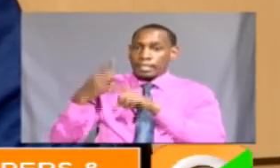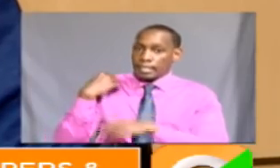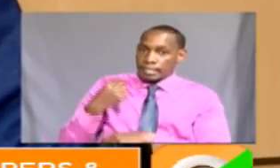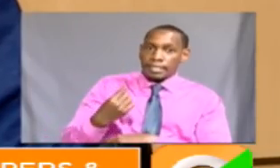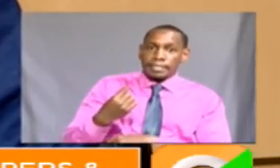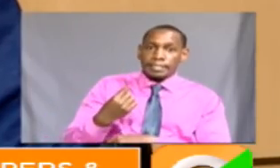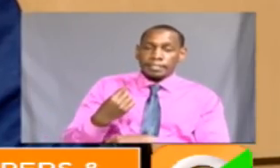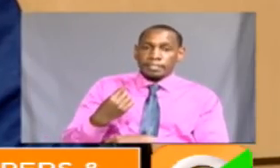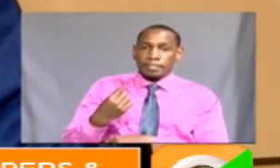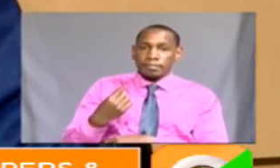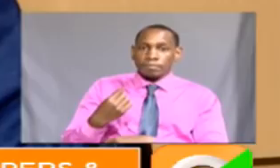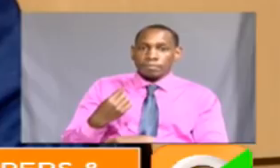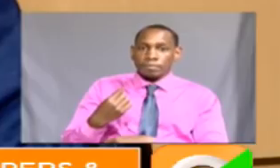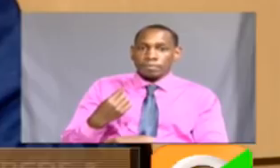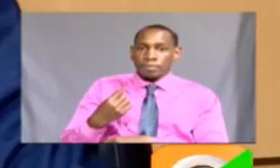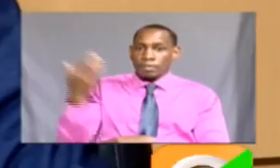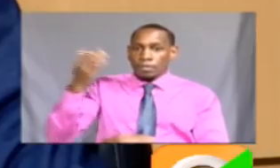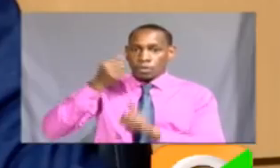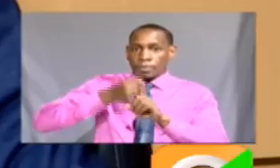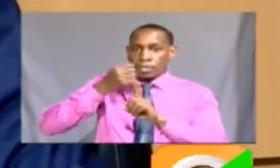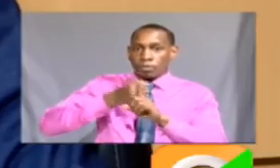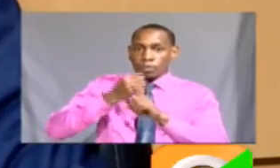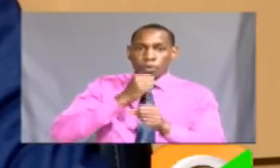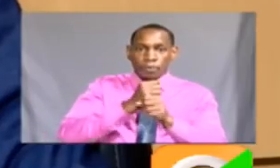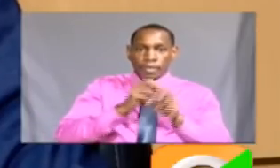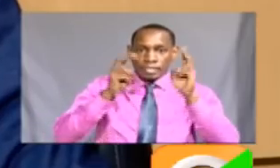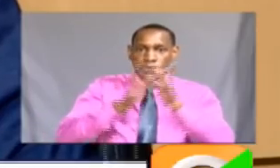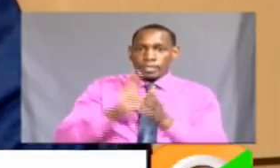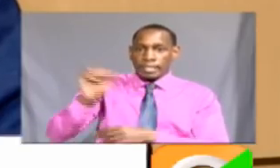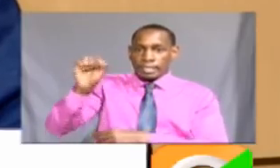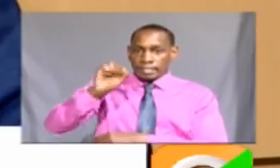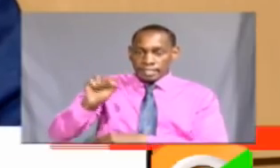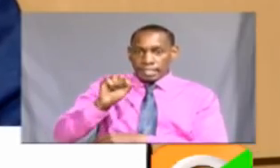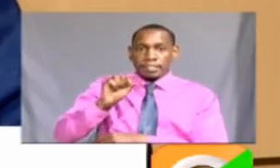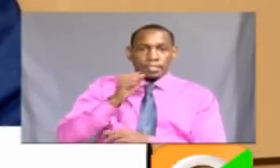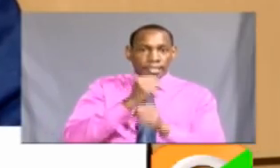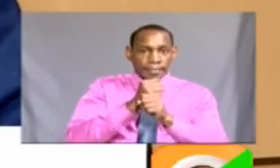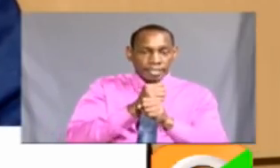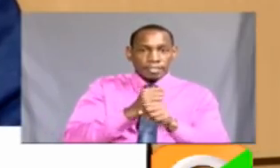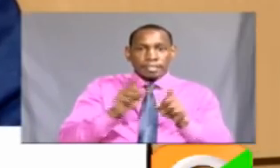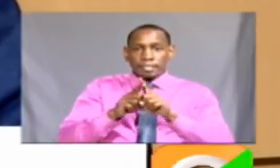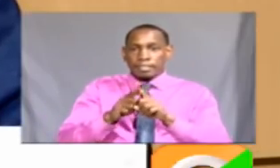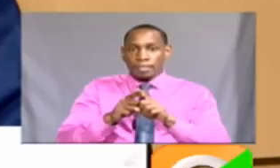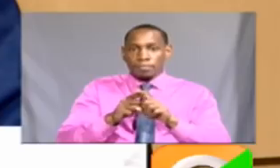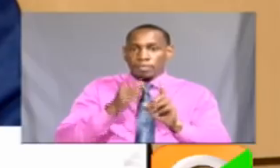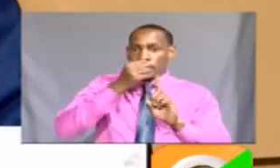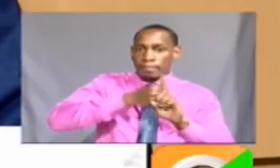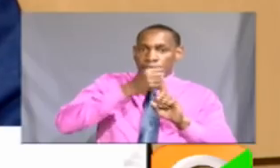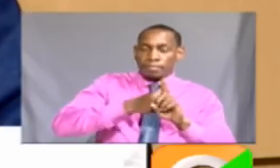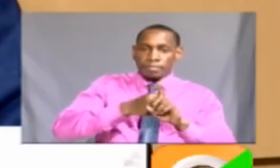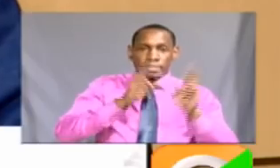been addressing labor issues with the CS Chelugui, and we've been addressing issues to do with